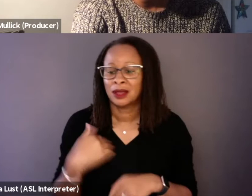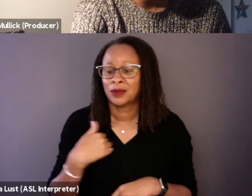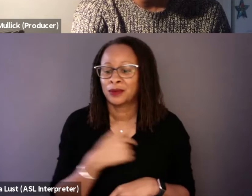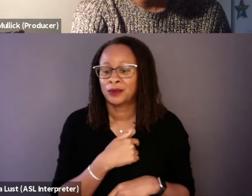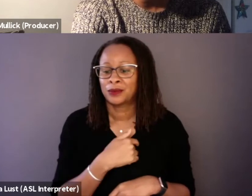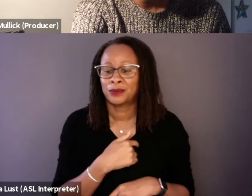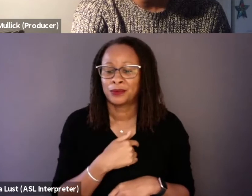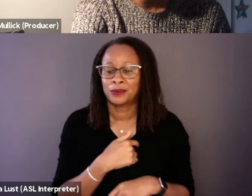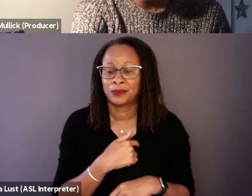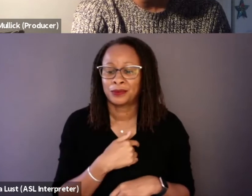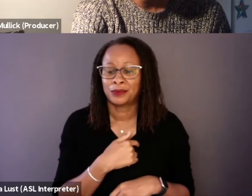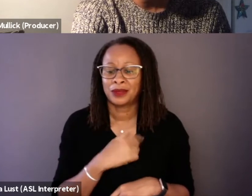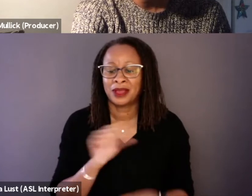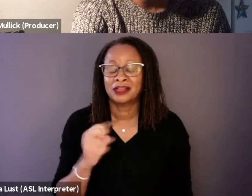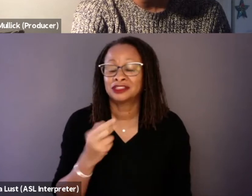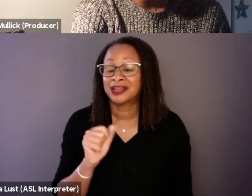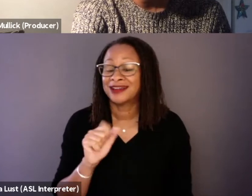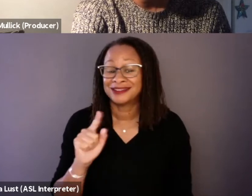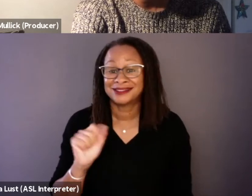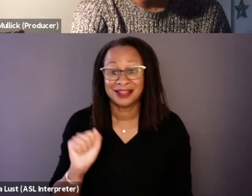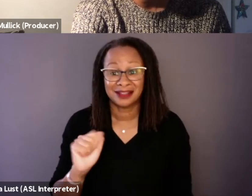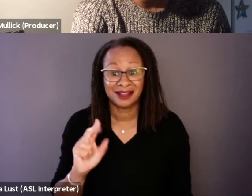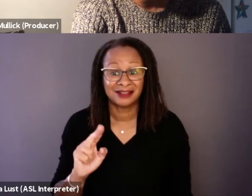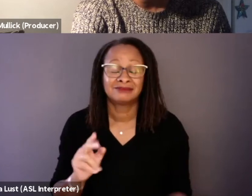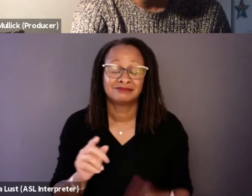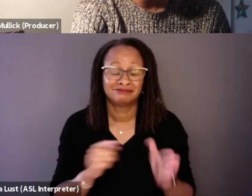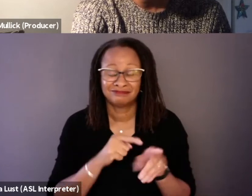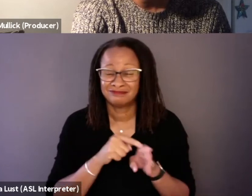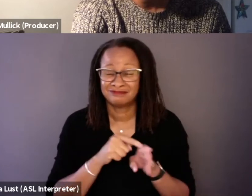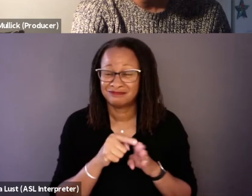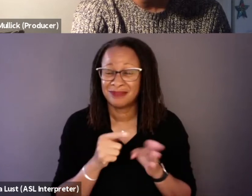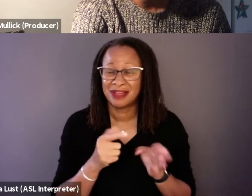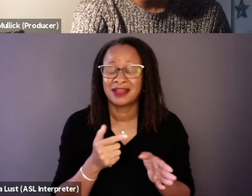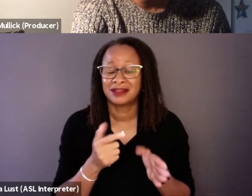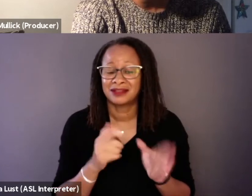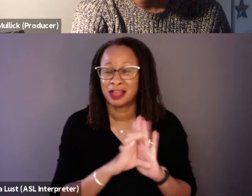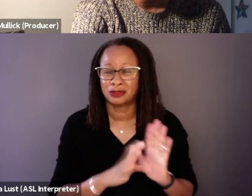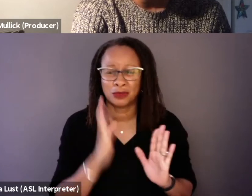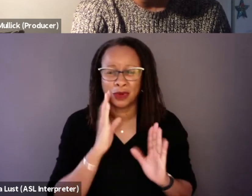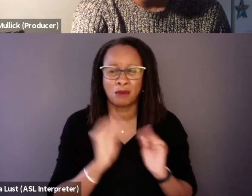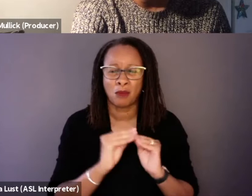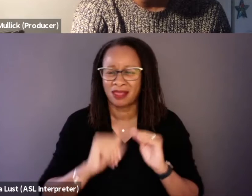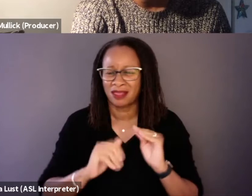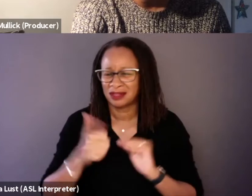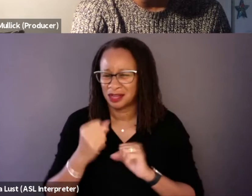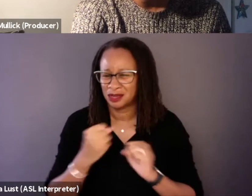know Shaista after more than 10 years.